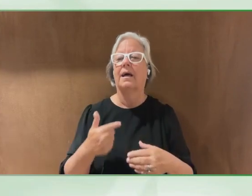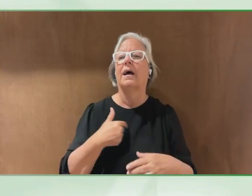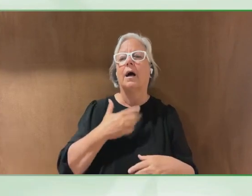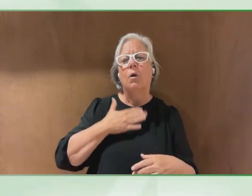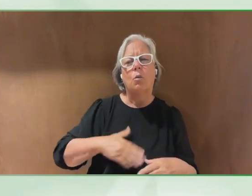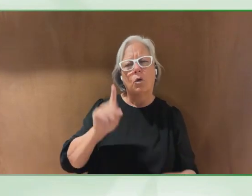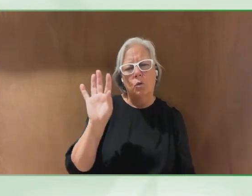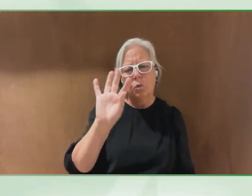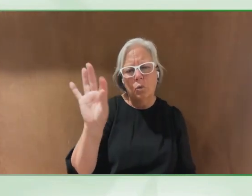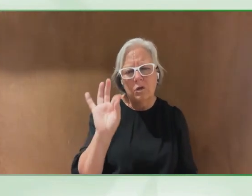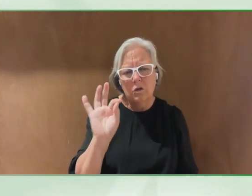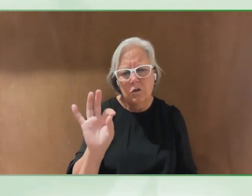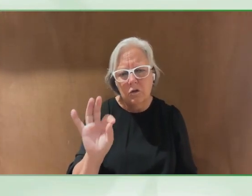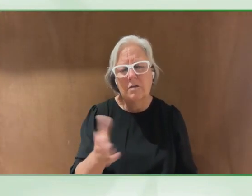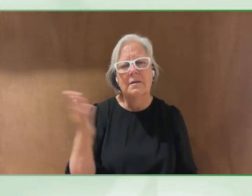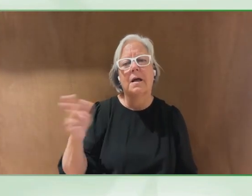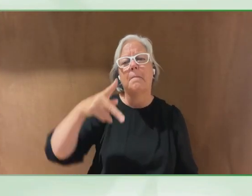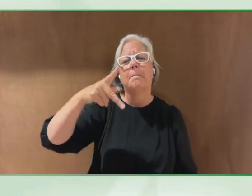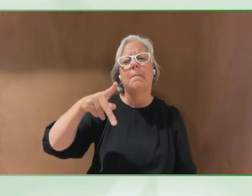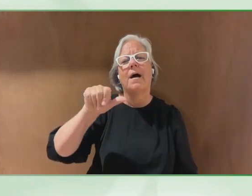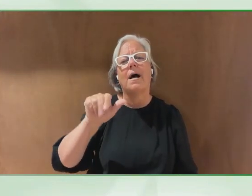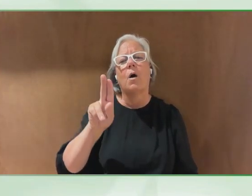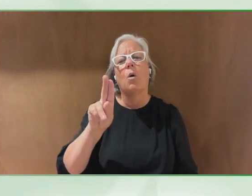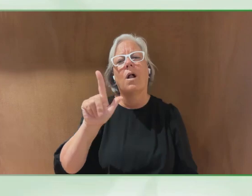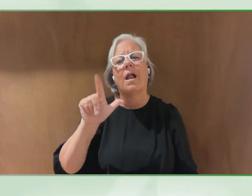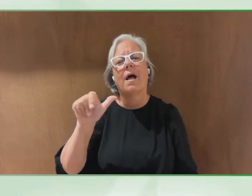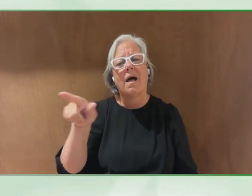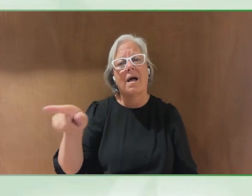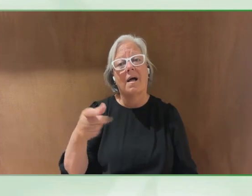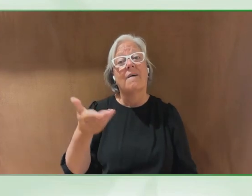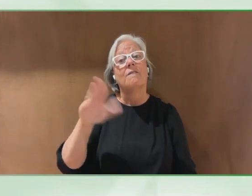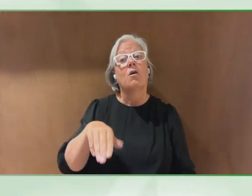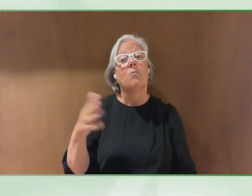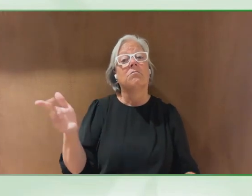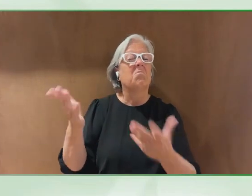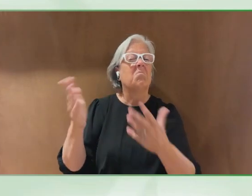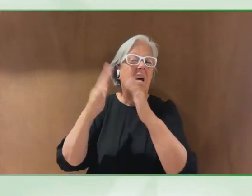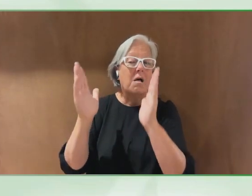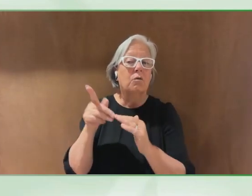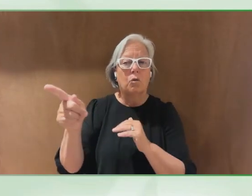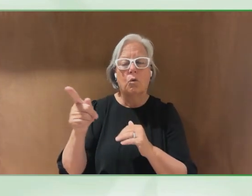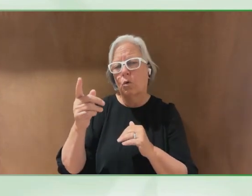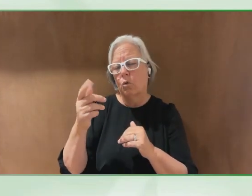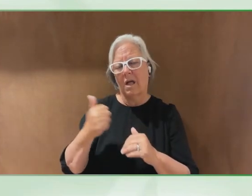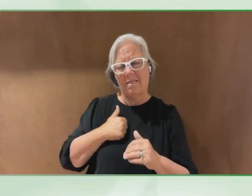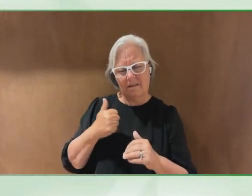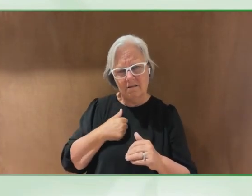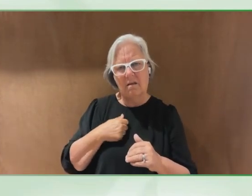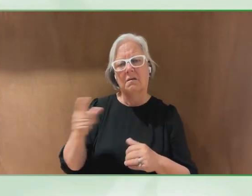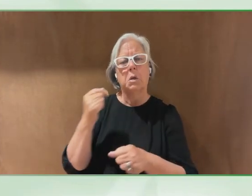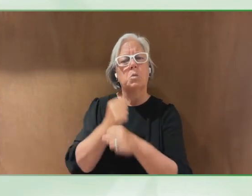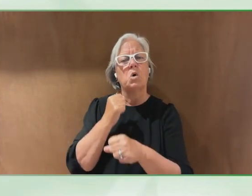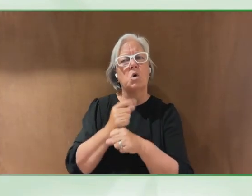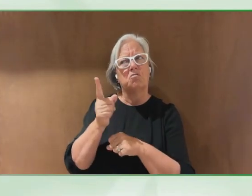who's from Canada, and you work in the government. And so how do